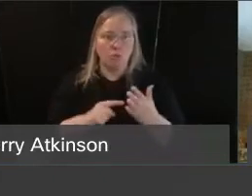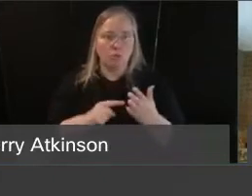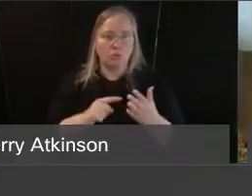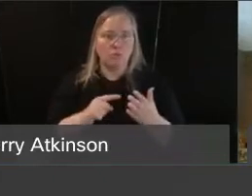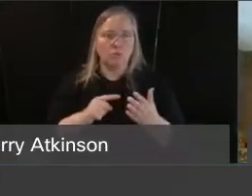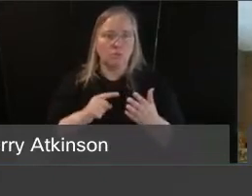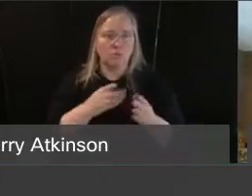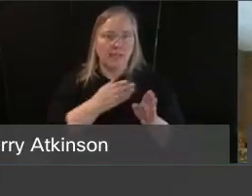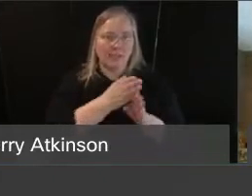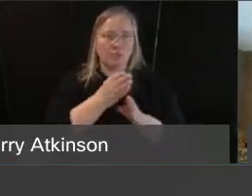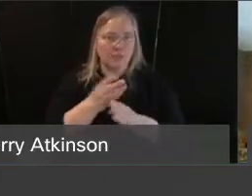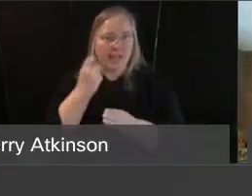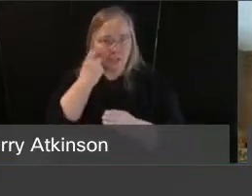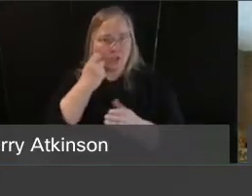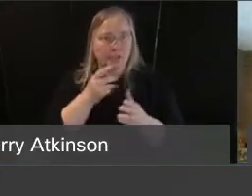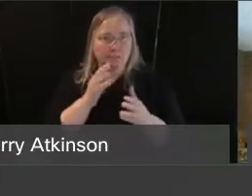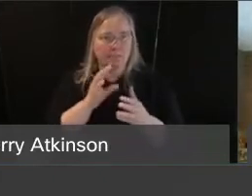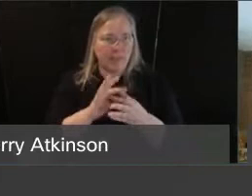harder.